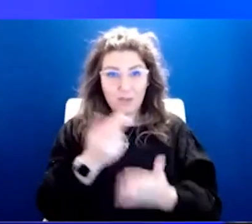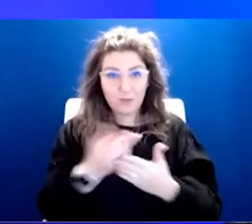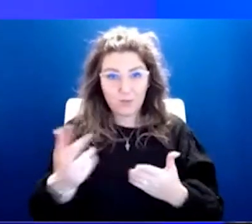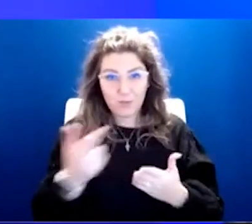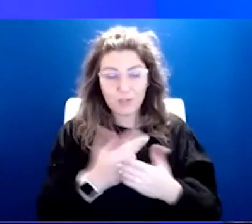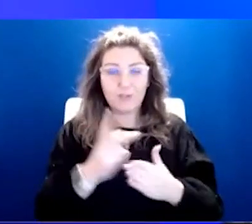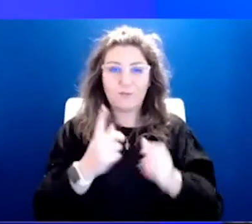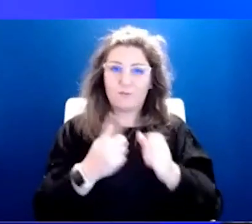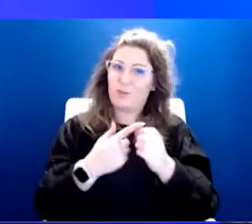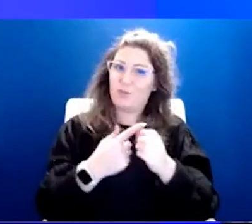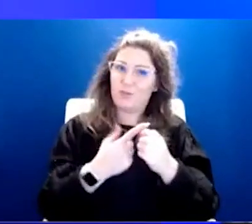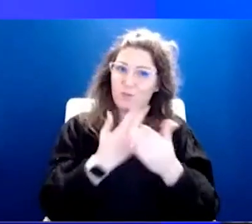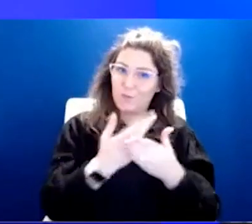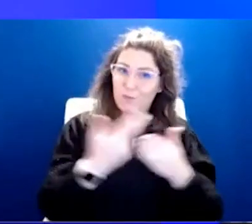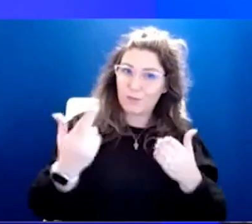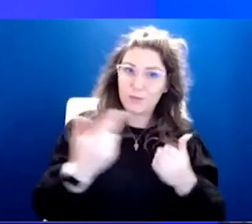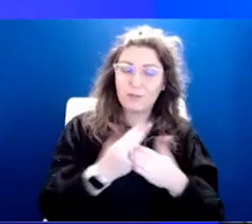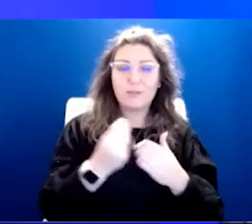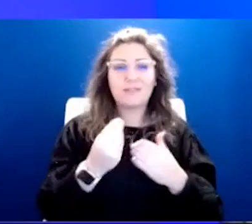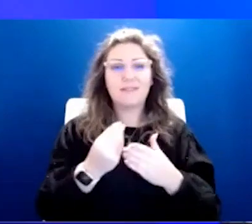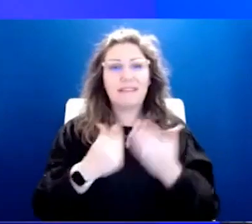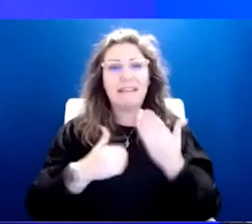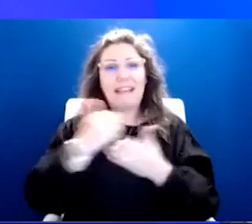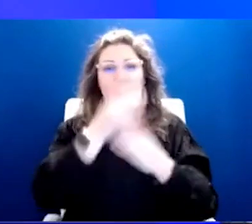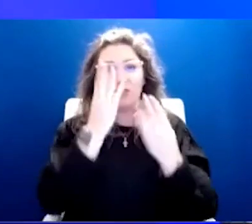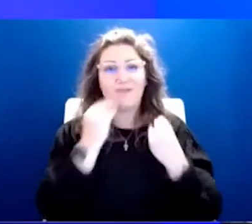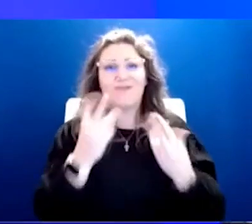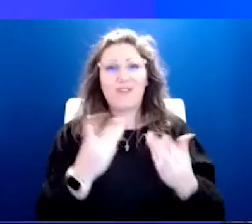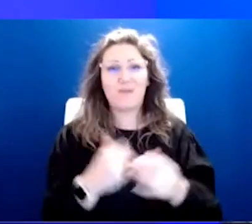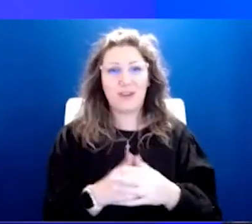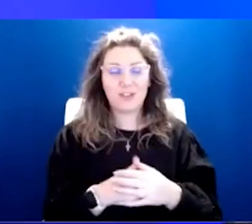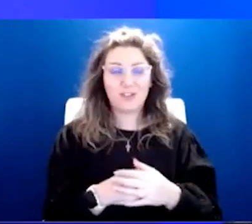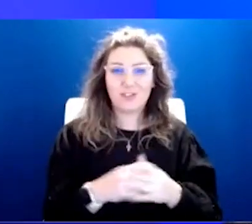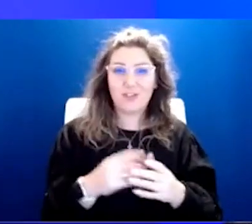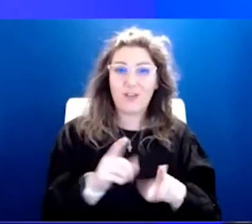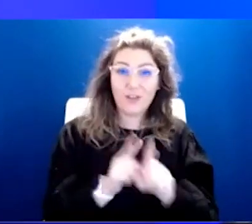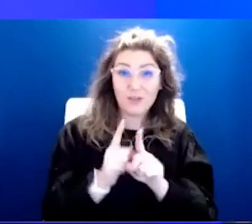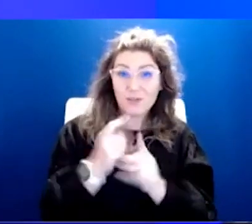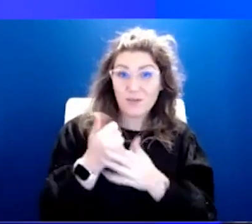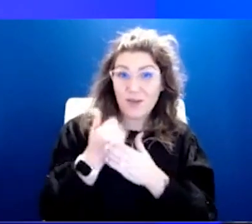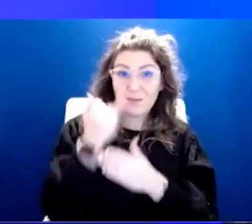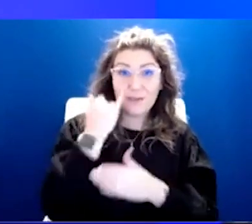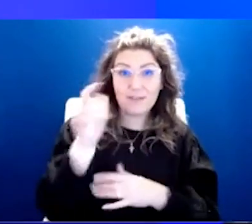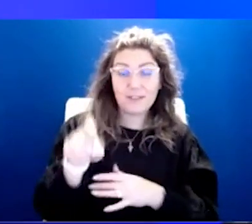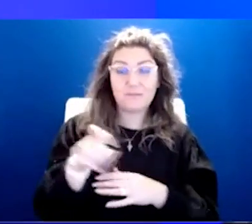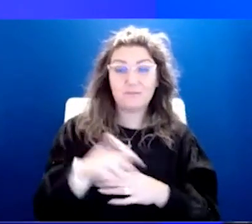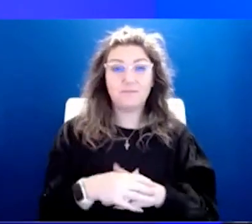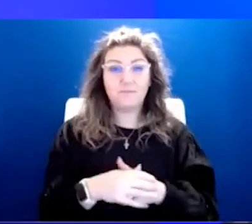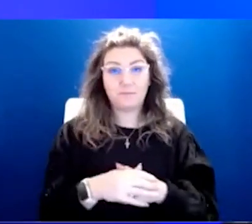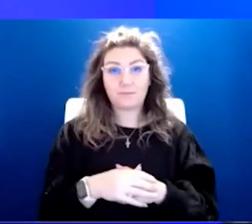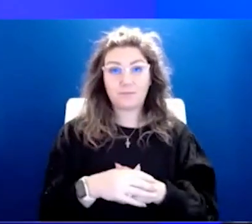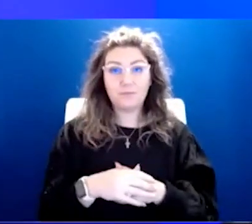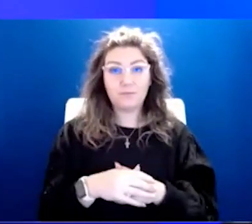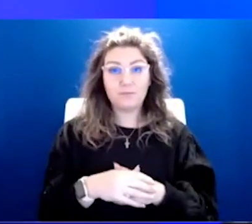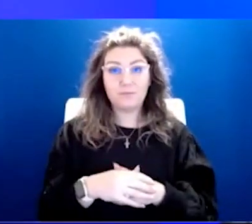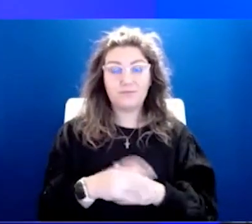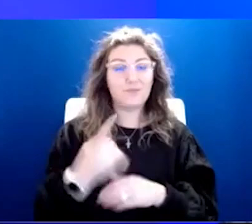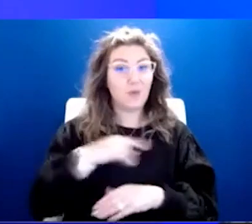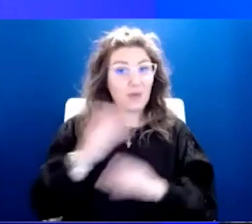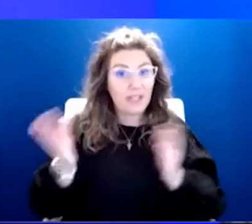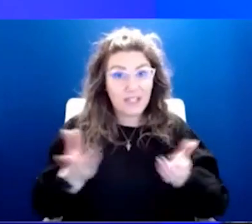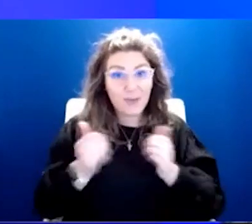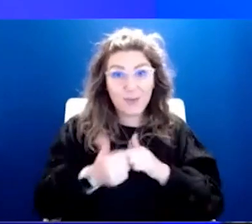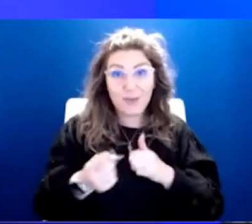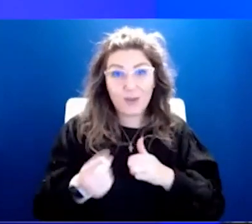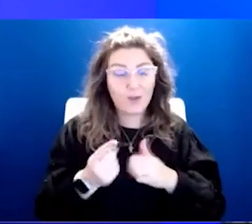first source of getting information and getting help if you need that. And we are going to be here with you no matter